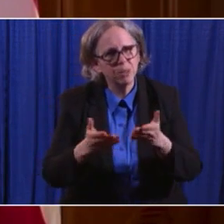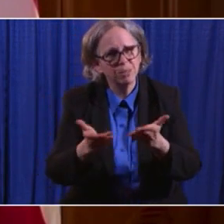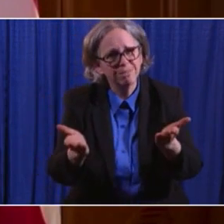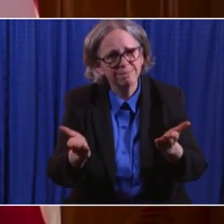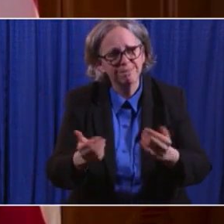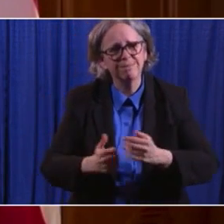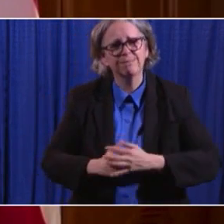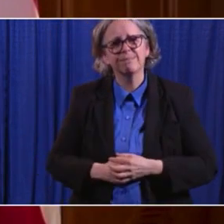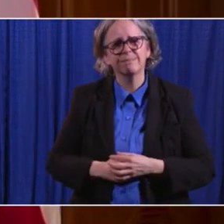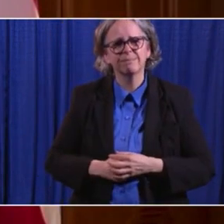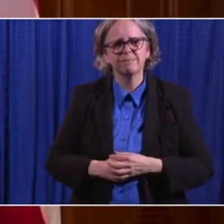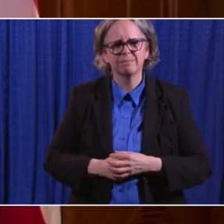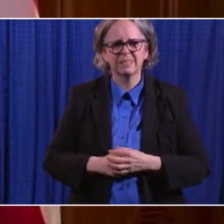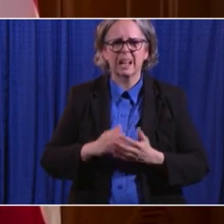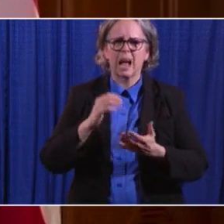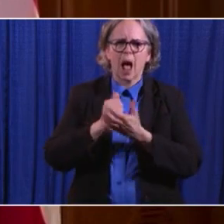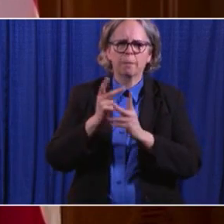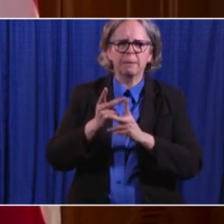My order,